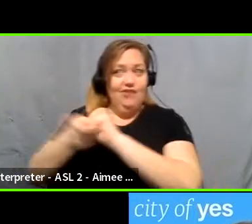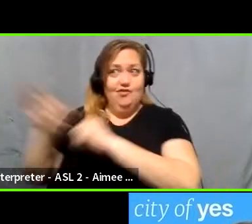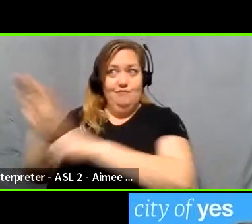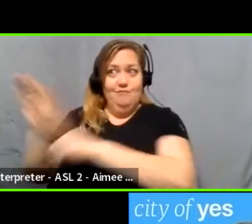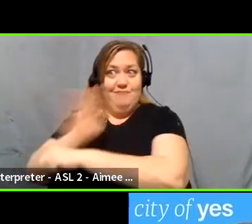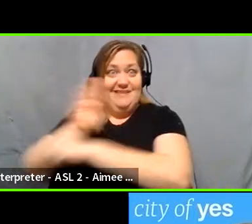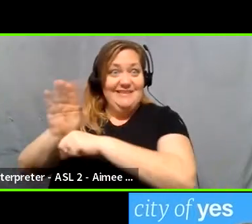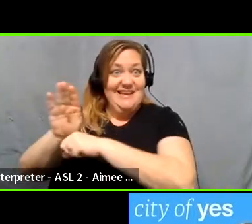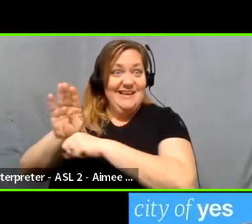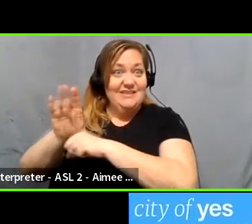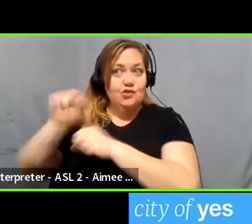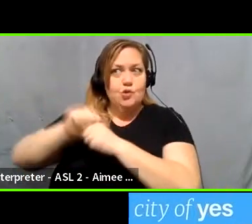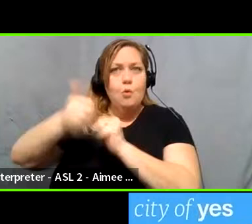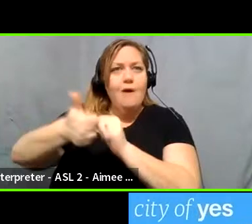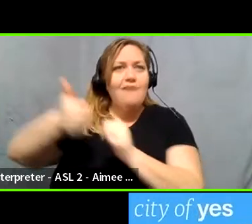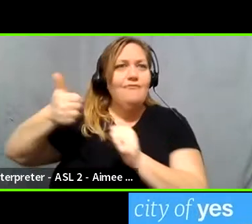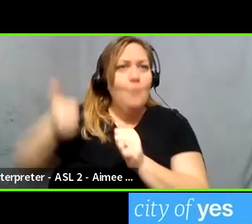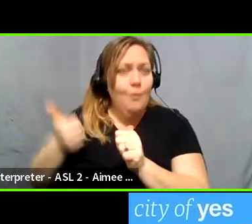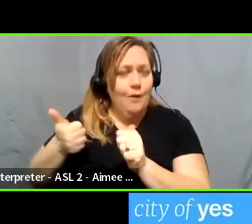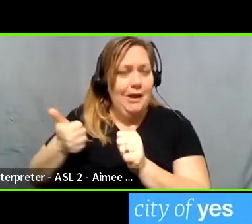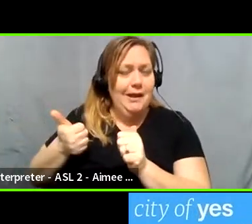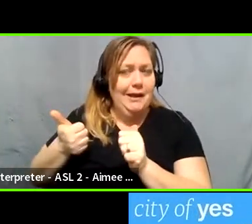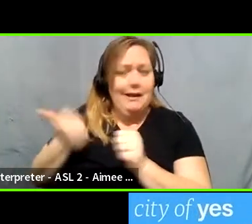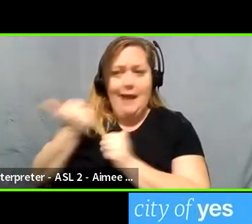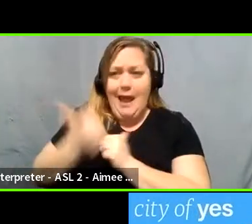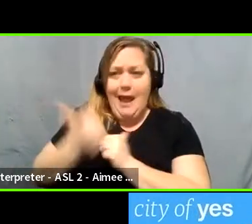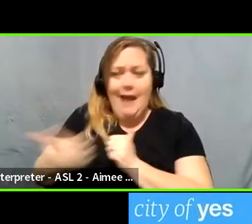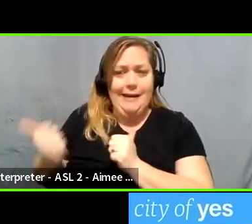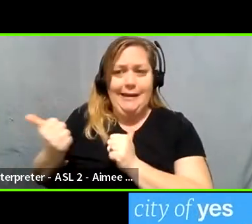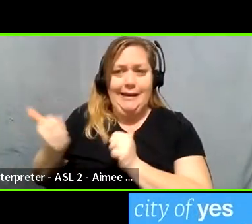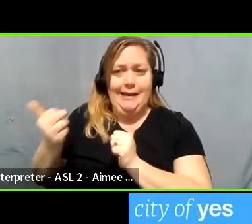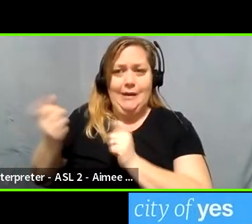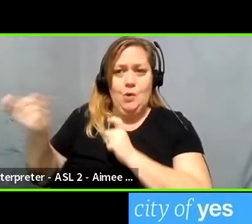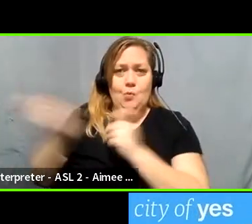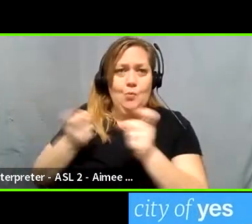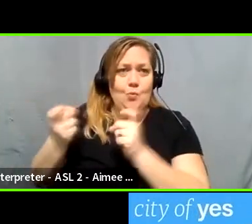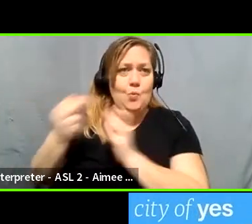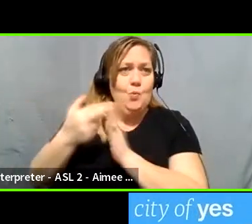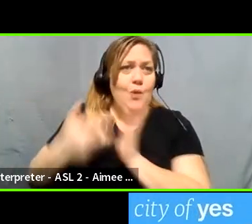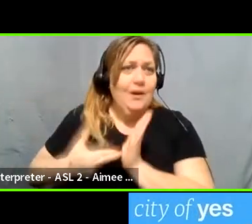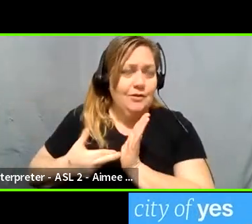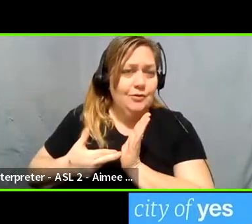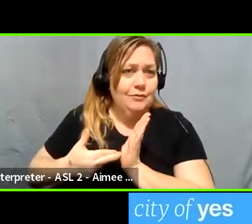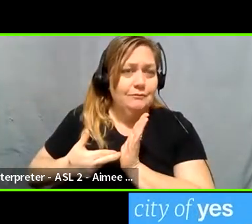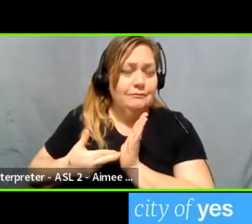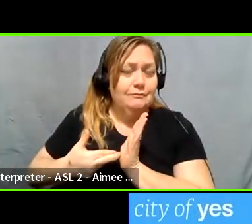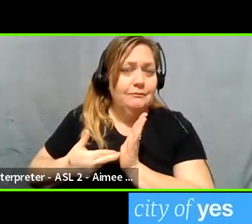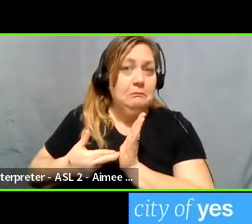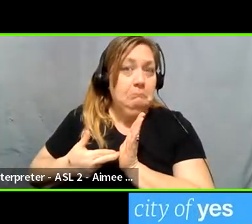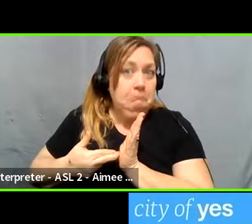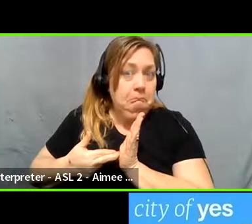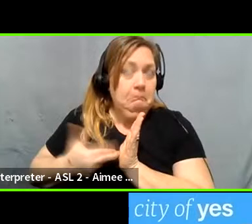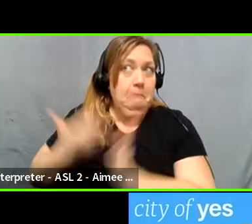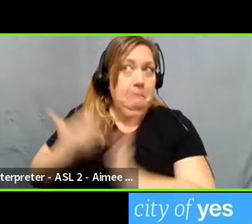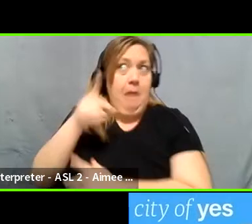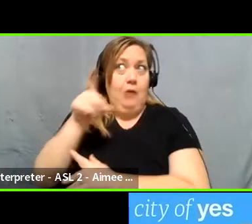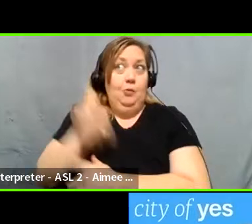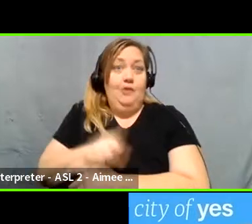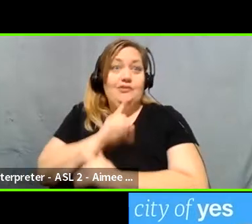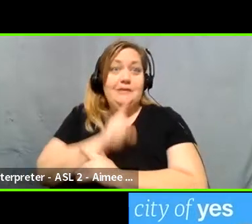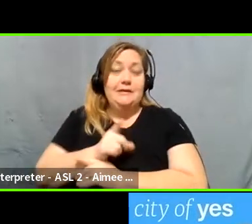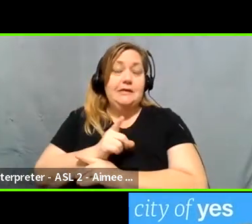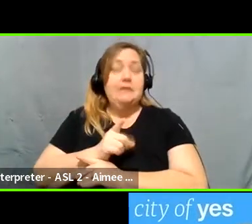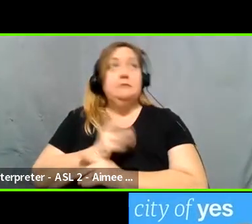avoid, uh, any, uh, avoid regulation. So that my question is,